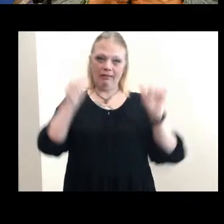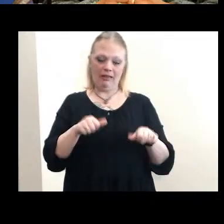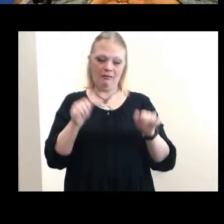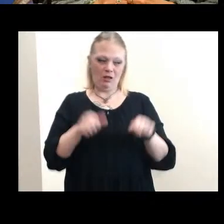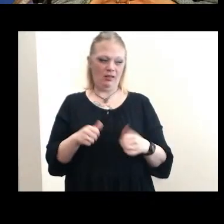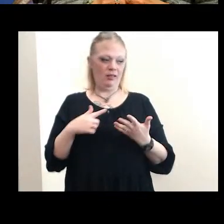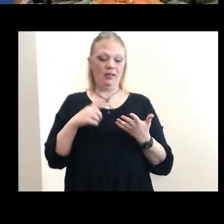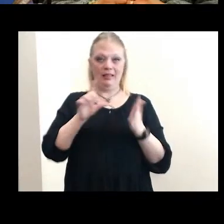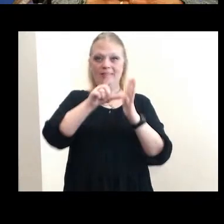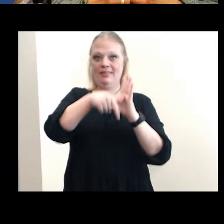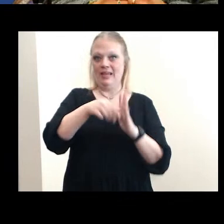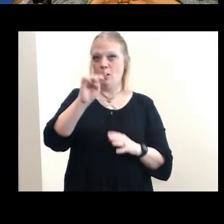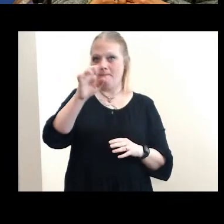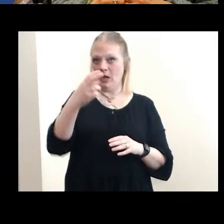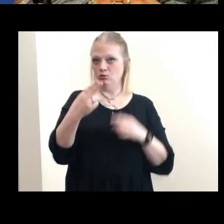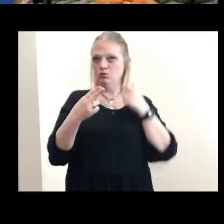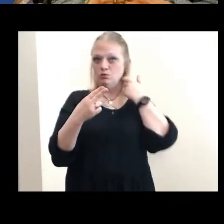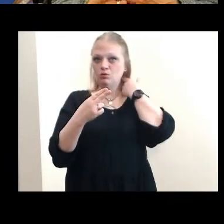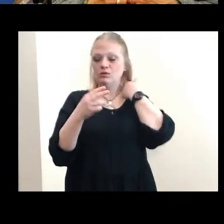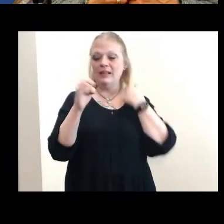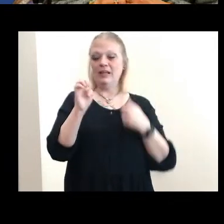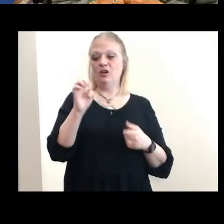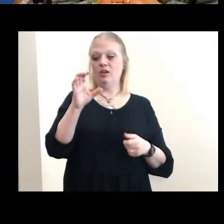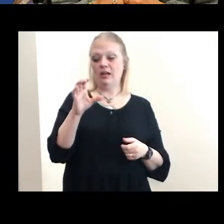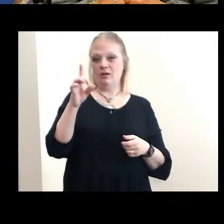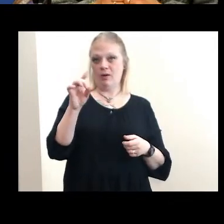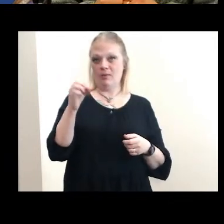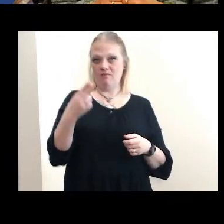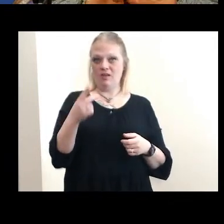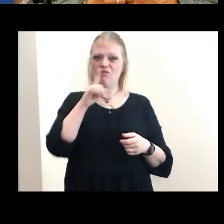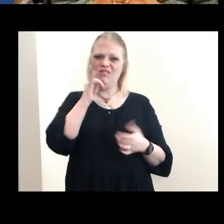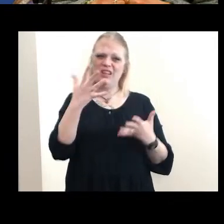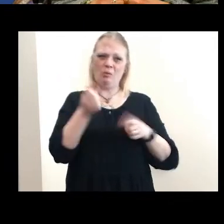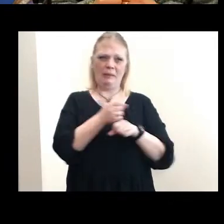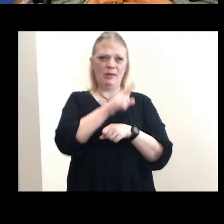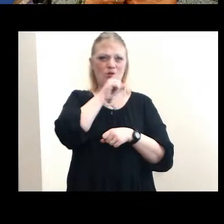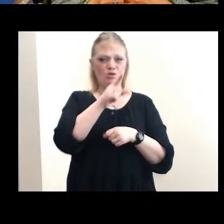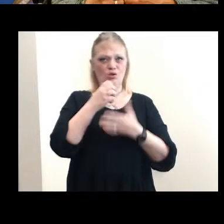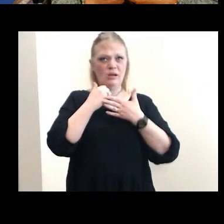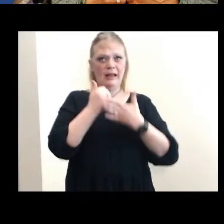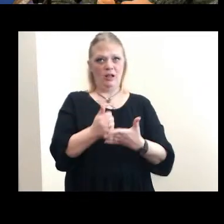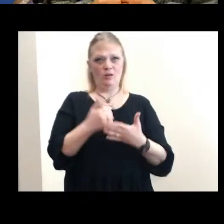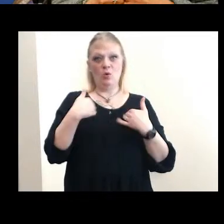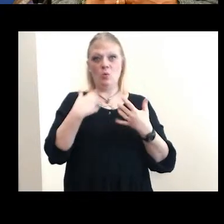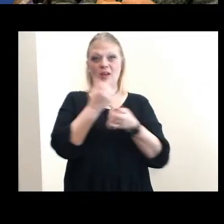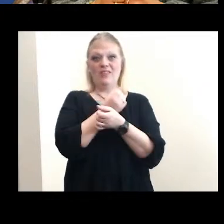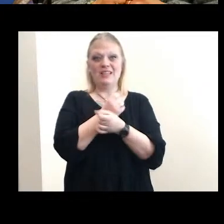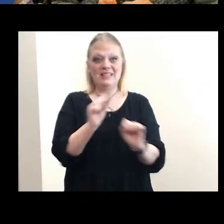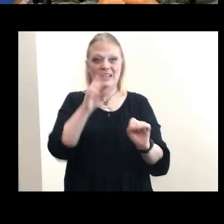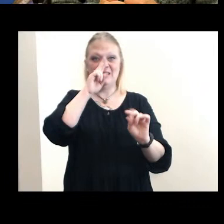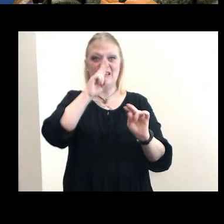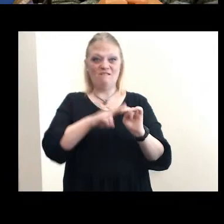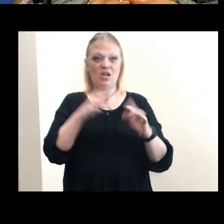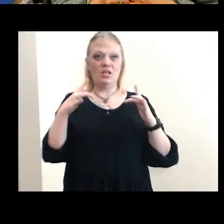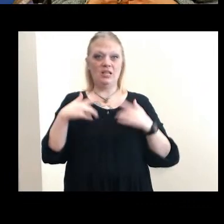that later in March. With the Erie County Health Department, we really want to make sure that help you have a safe